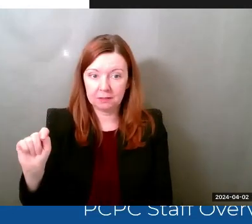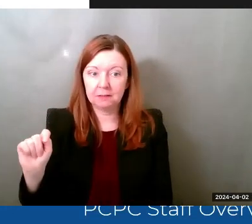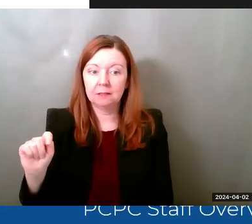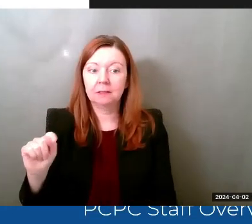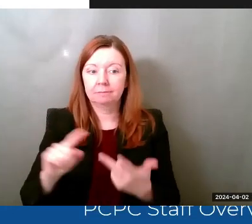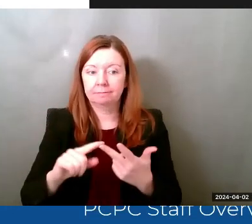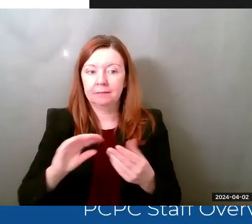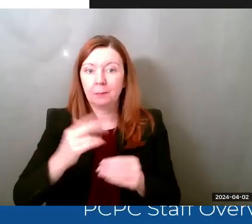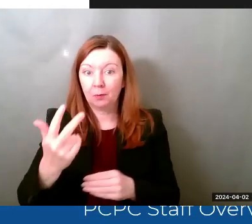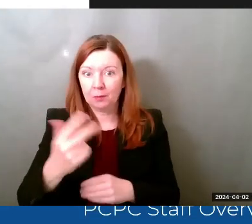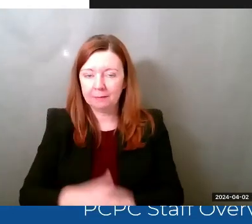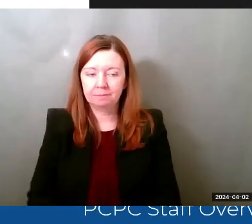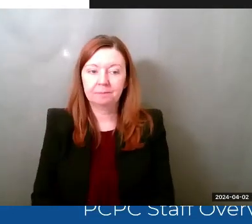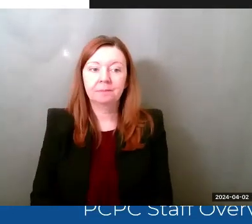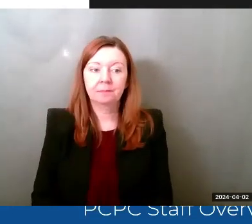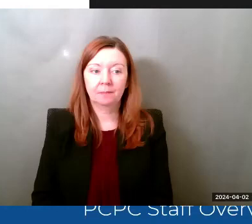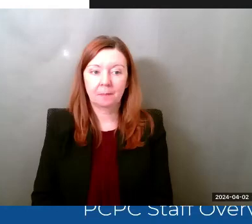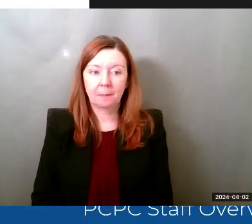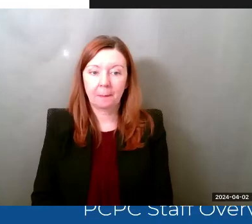slide.